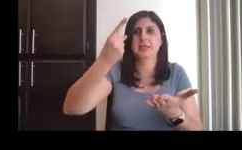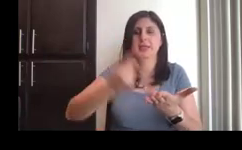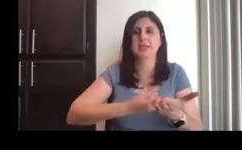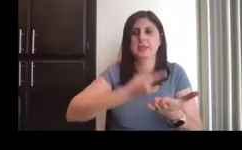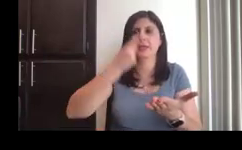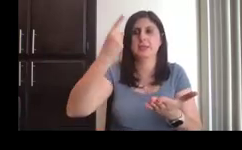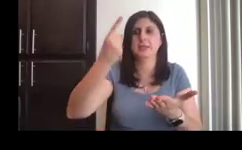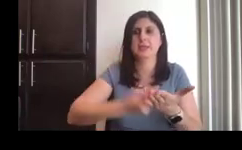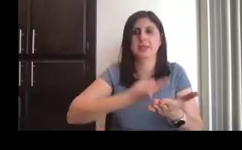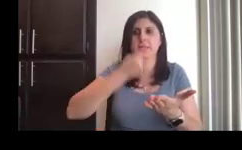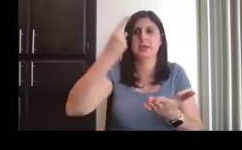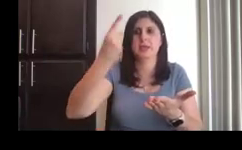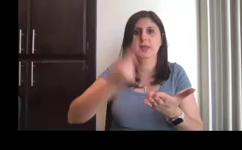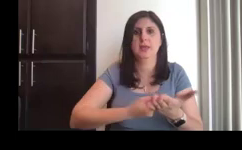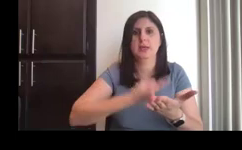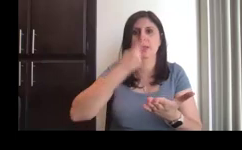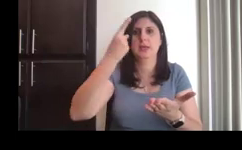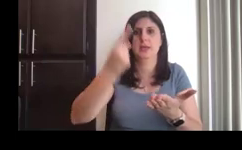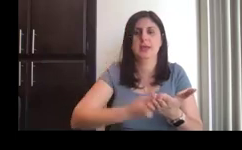Sometimes,